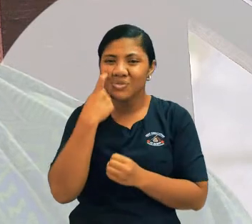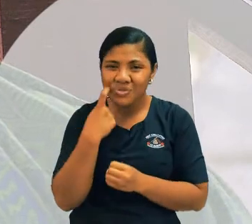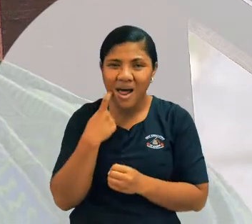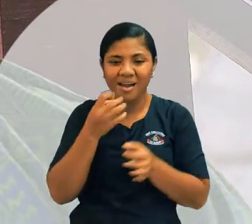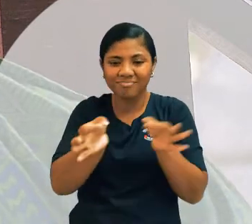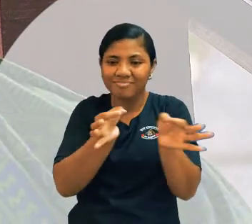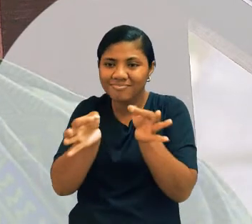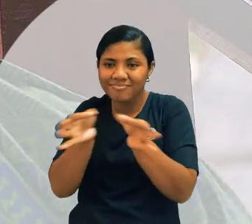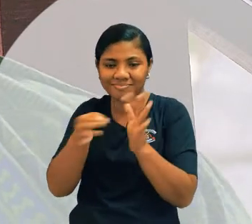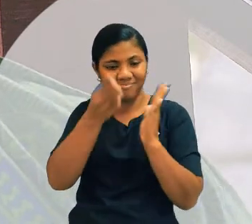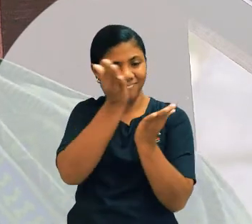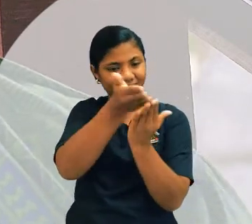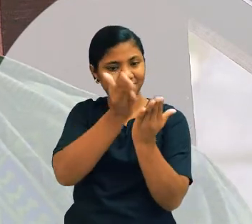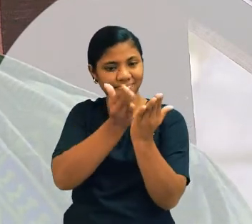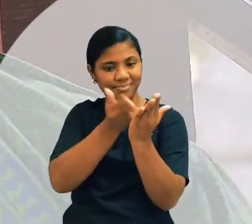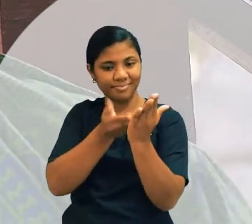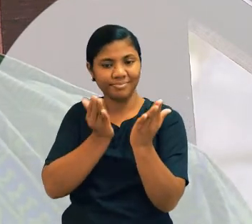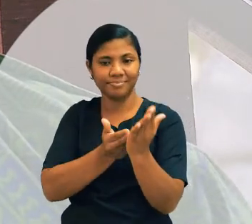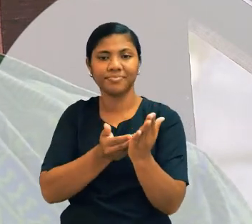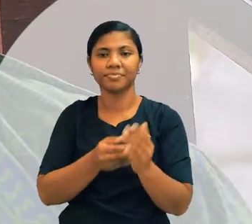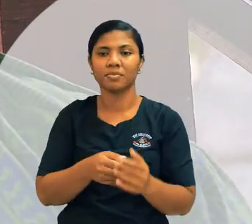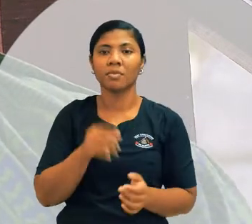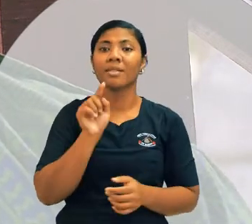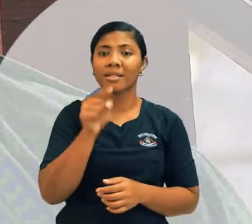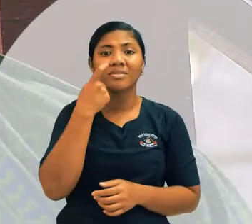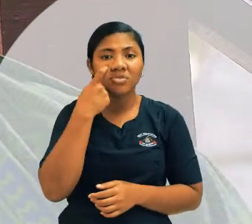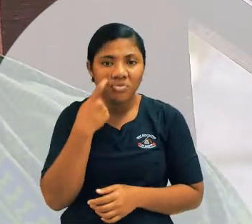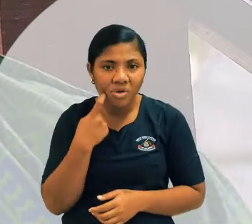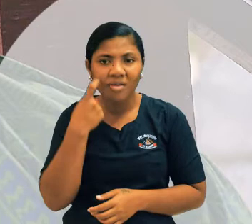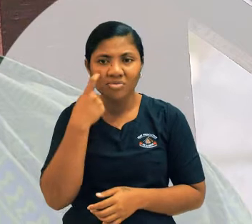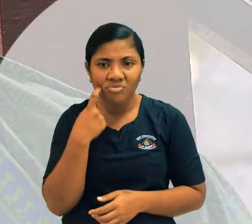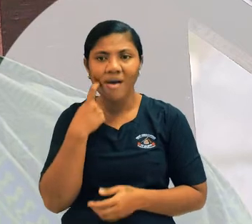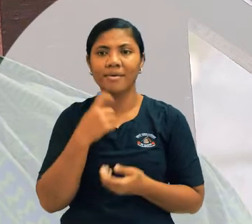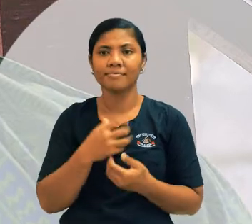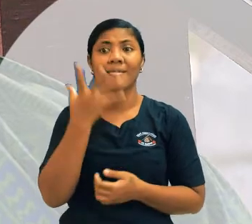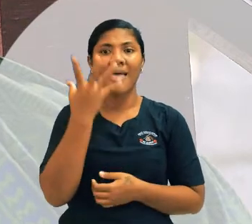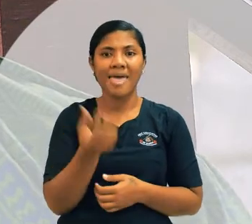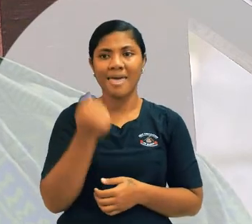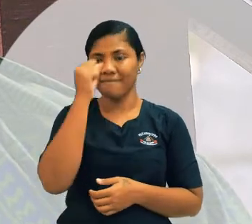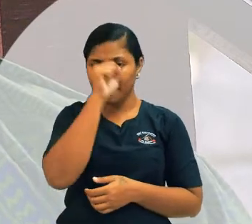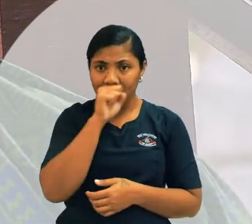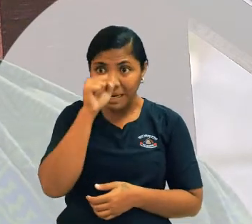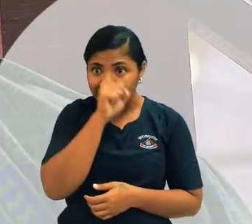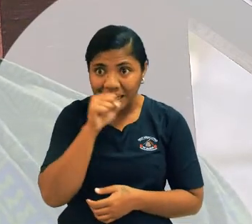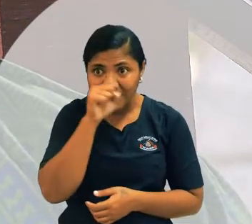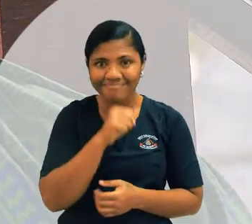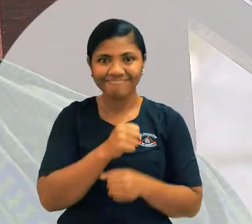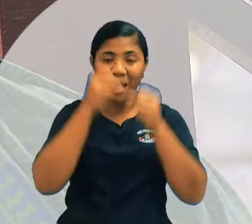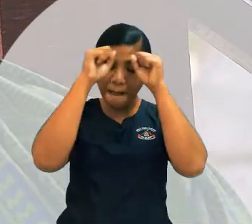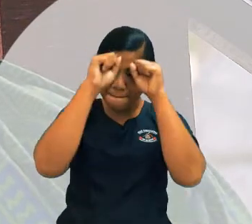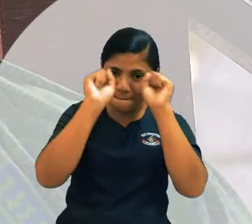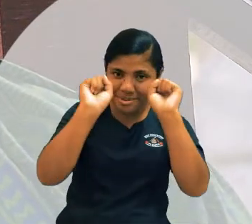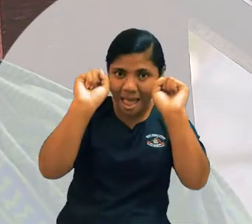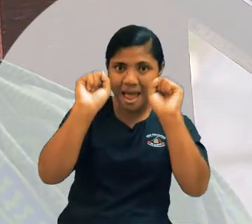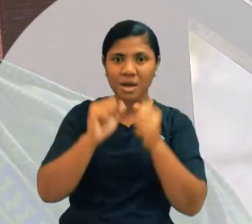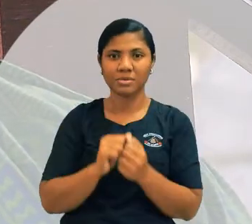soani na ititi mai ai ina ia tato faa tatali ai po le arkei mi koe le leia ifoi ma ma